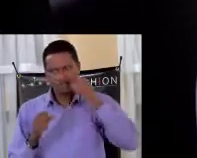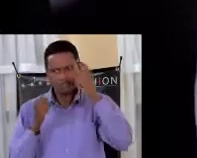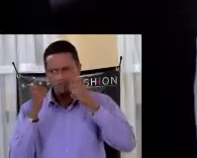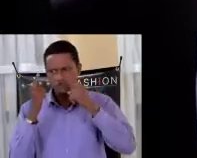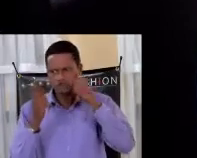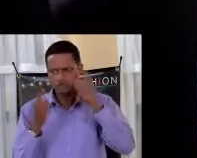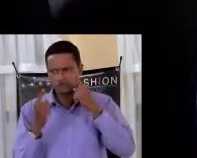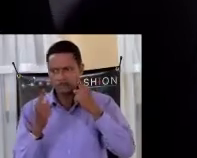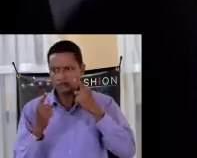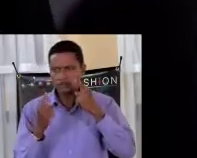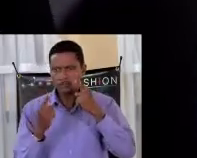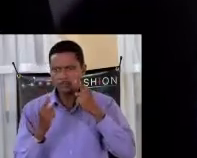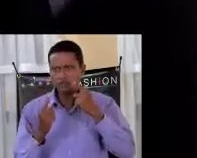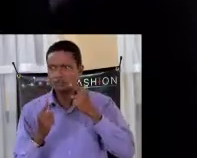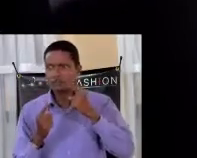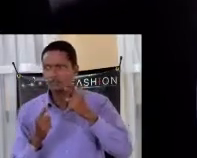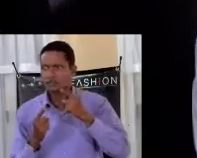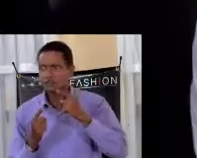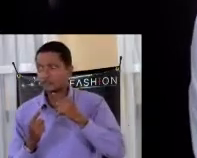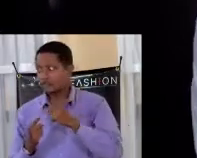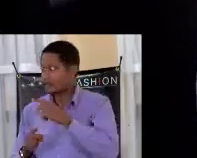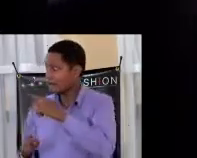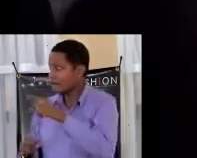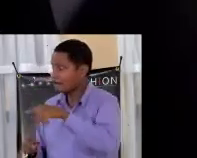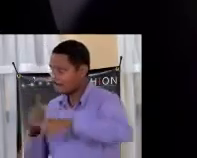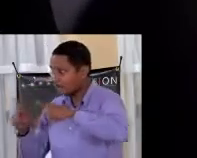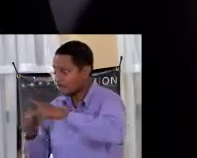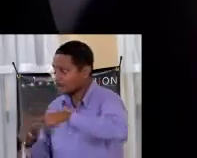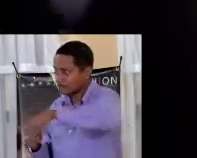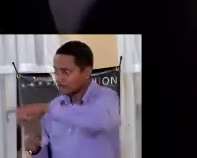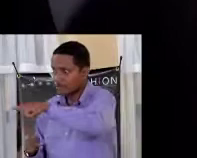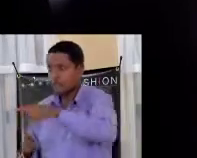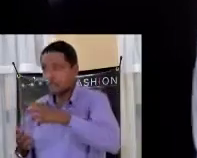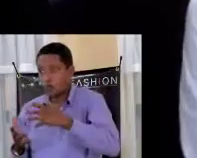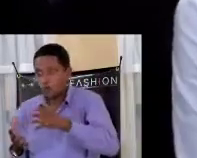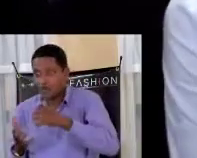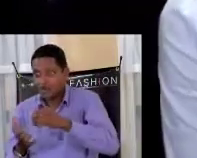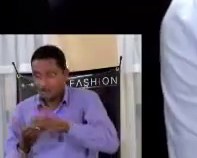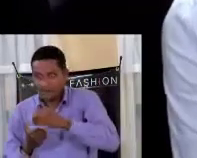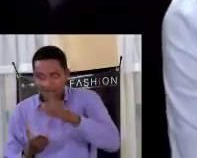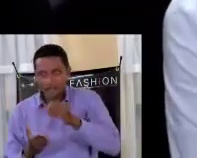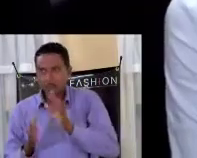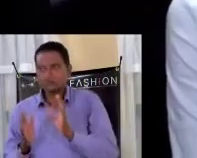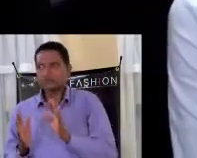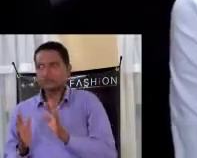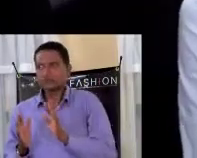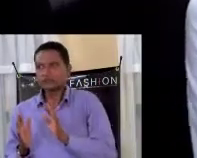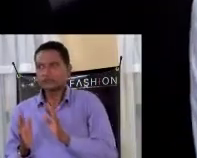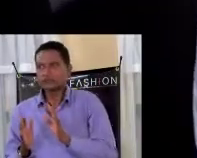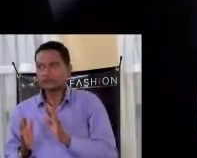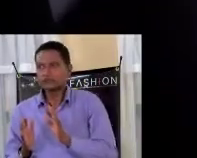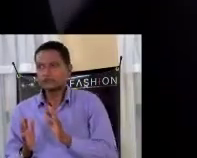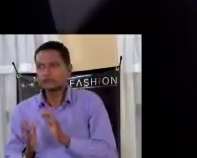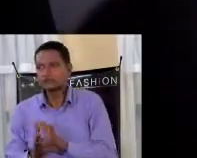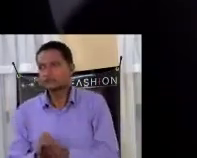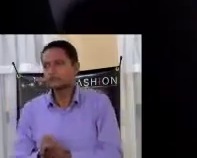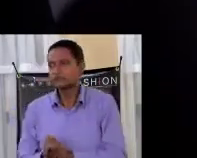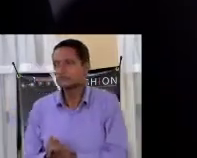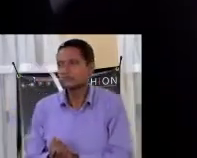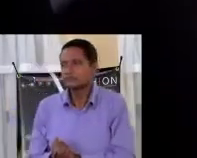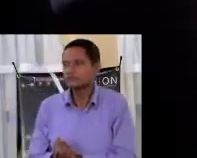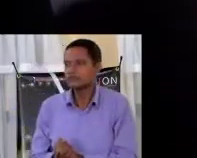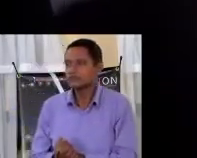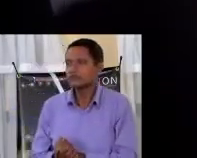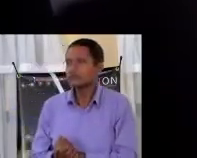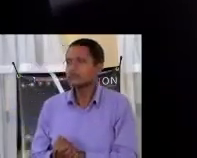agreeing with it is because the customer doesn't want to pay the 750. So me as the buyer, I'm not going to get no sales. You understand? So while I